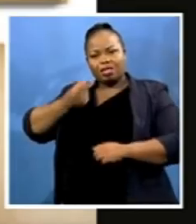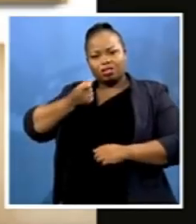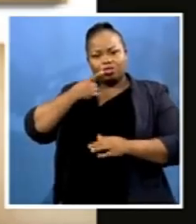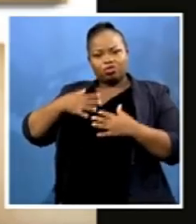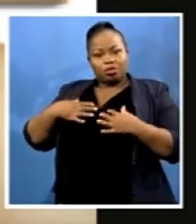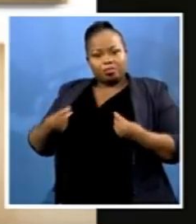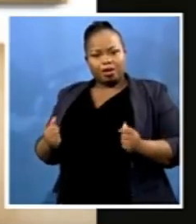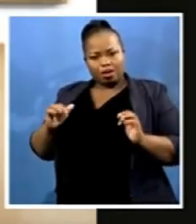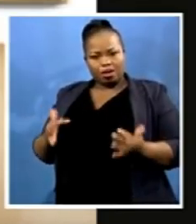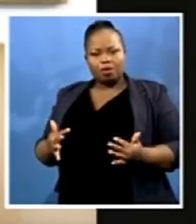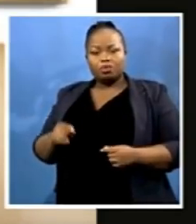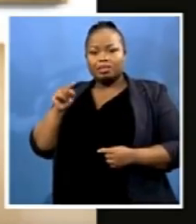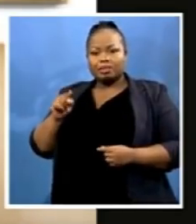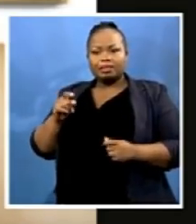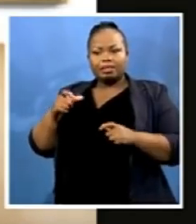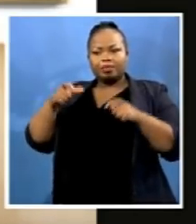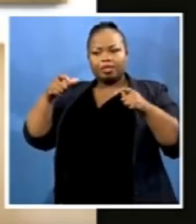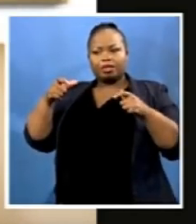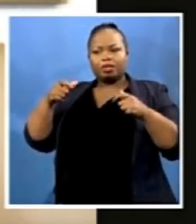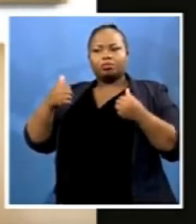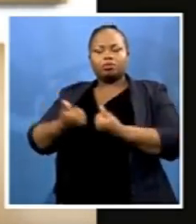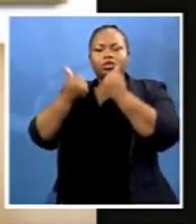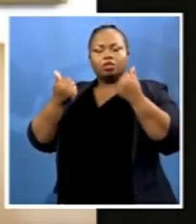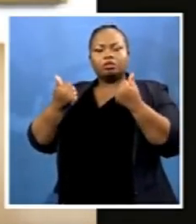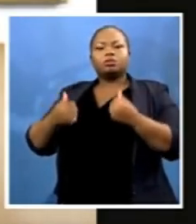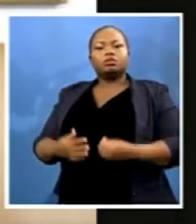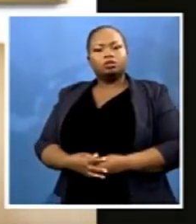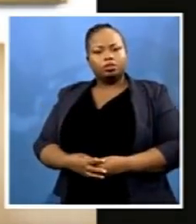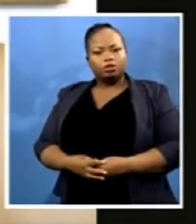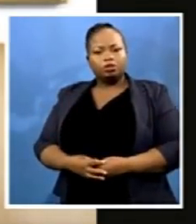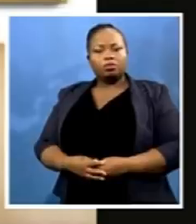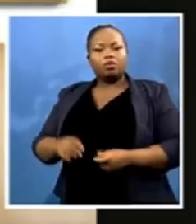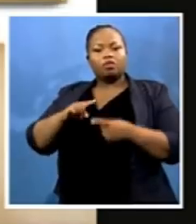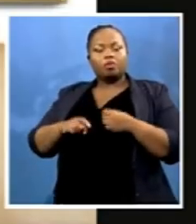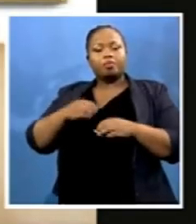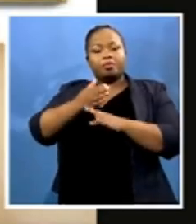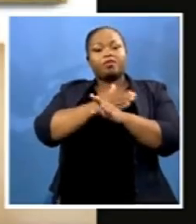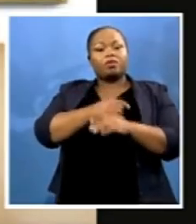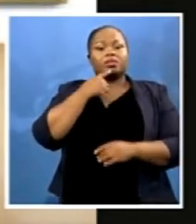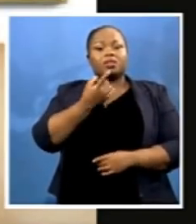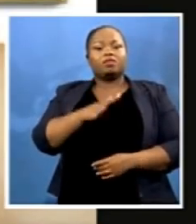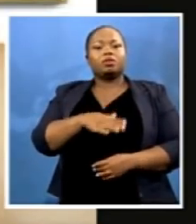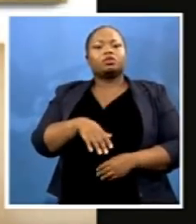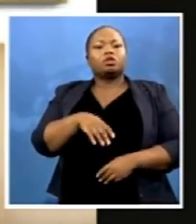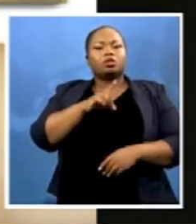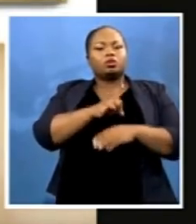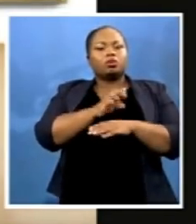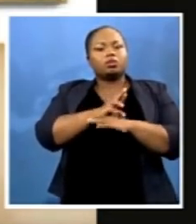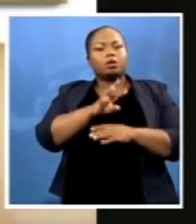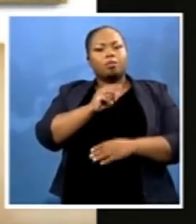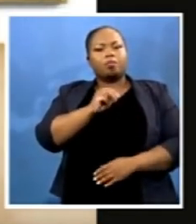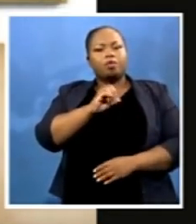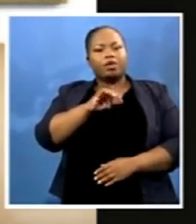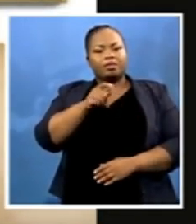as mentioned by Dr. Moeti, it's where partnership is required, working closely with all the